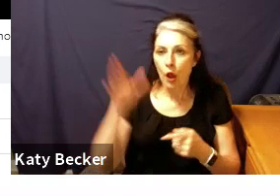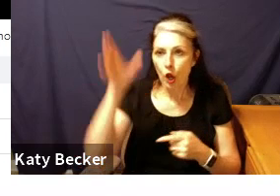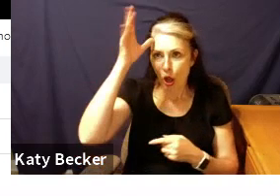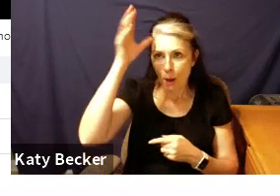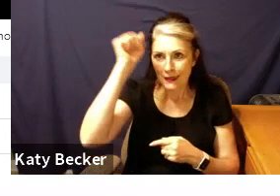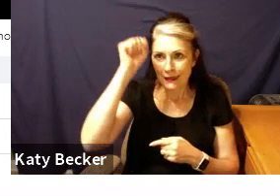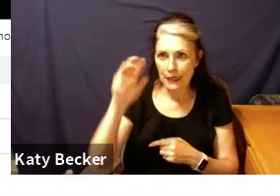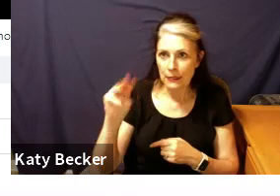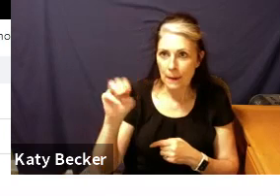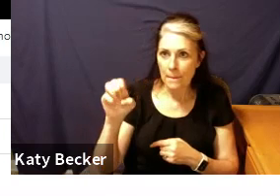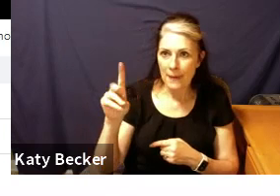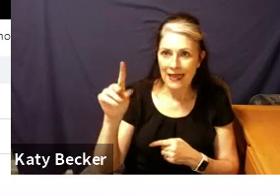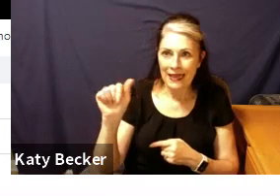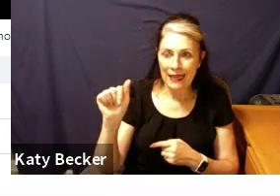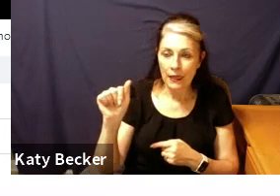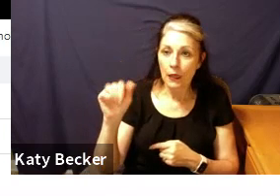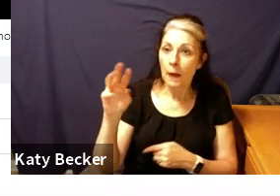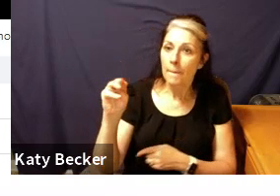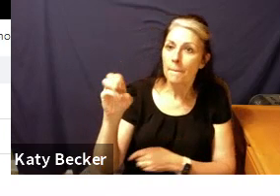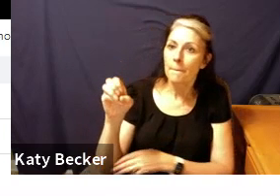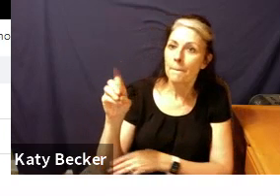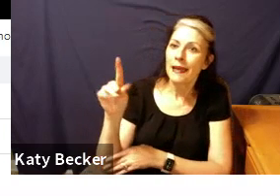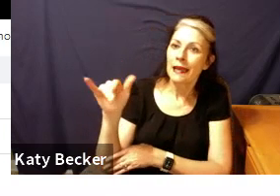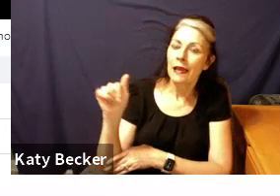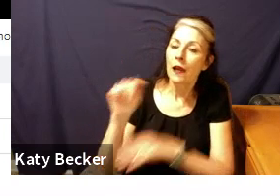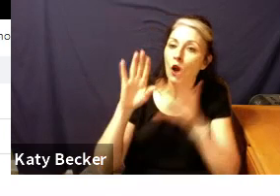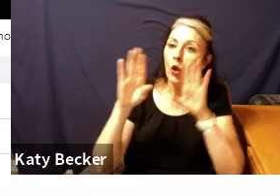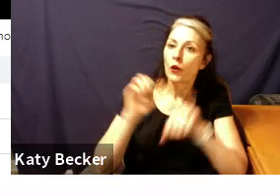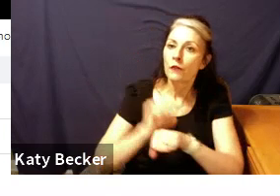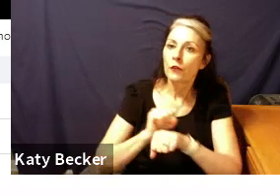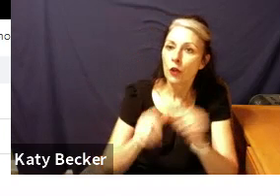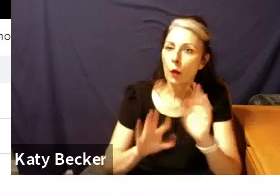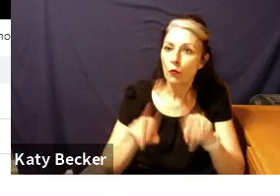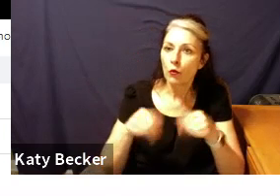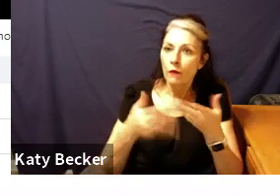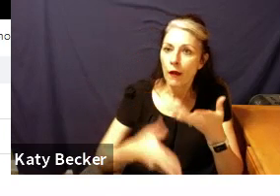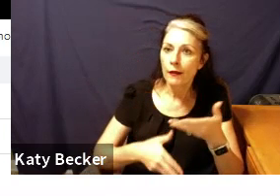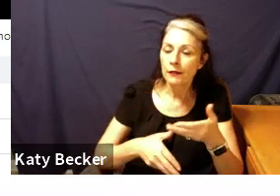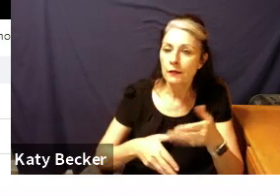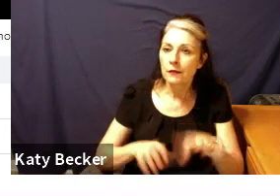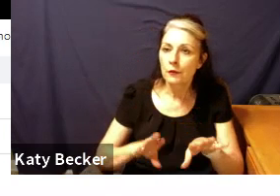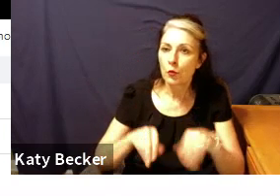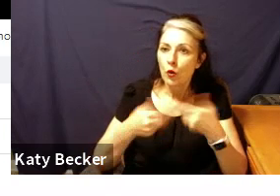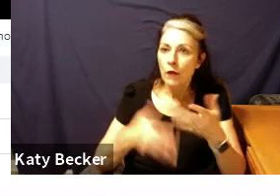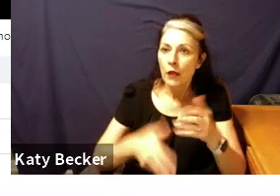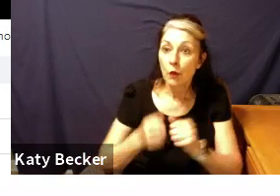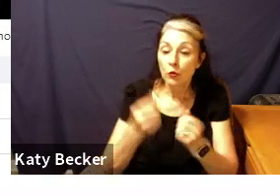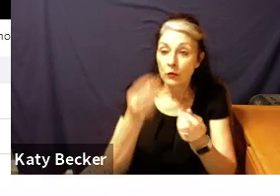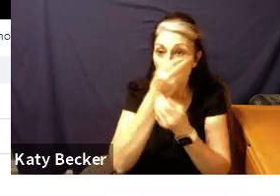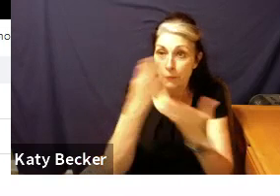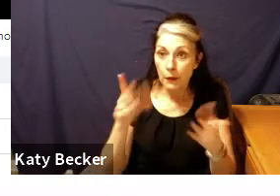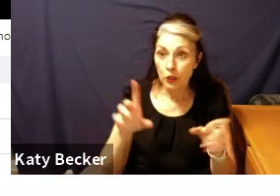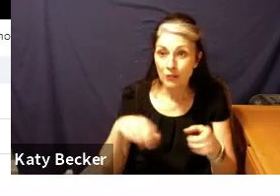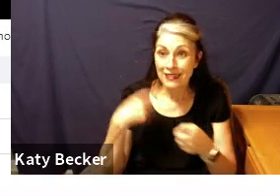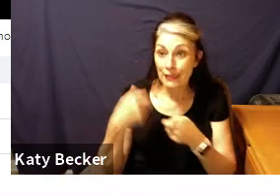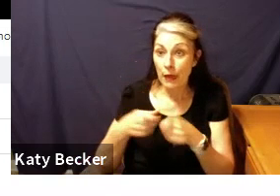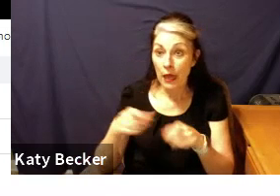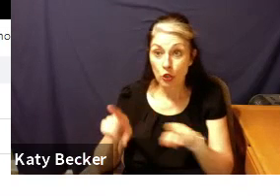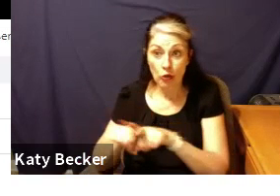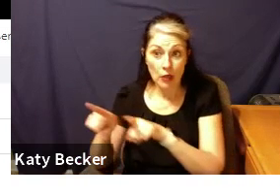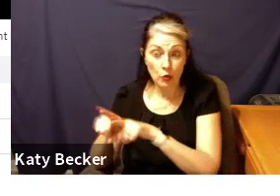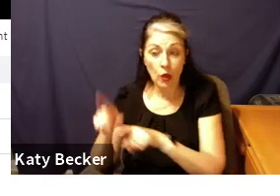Media has done a great job. It also provides the majority of this information in Spanish as well. So you can see